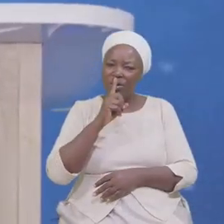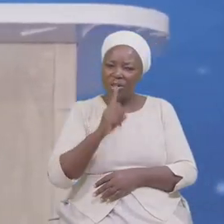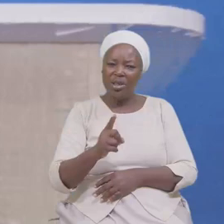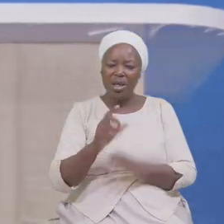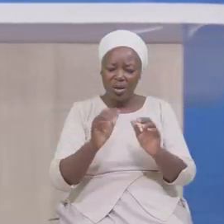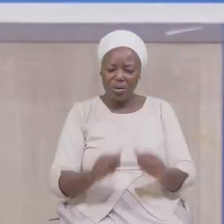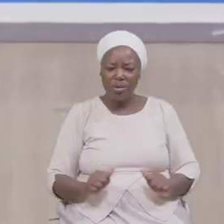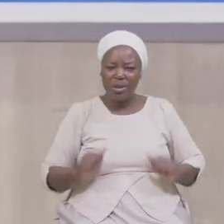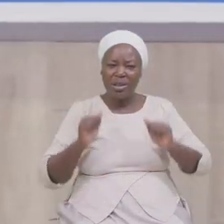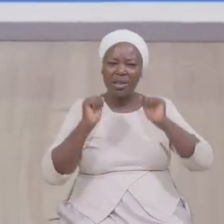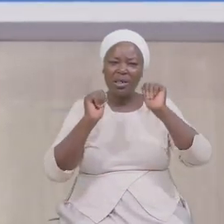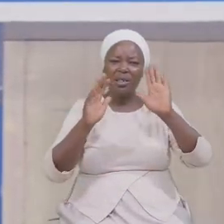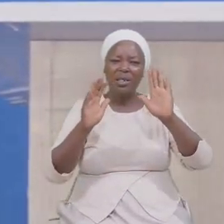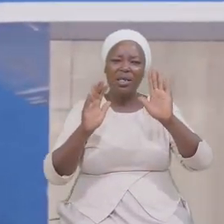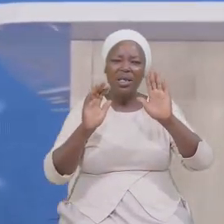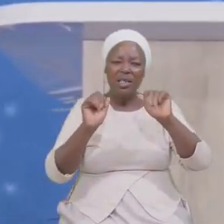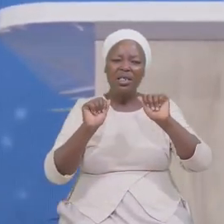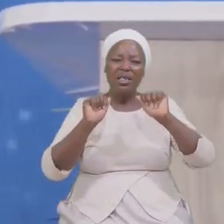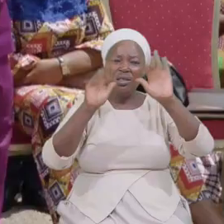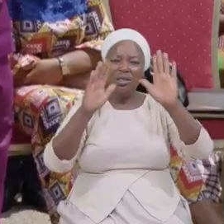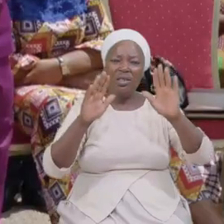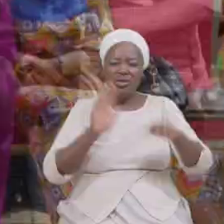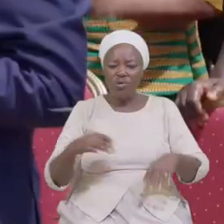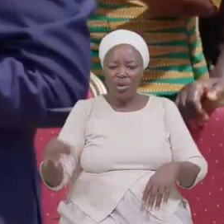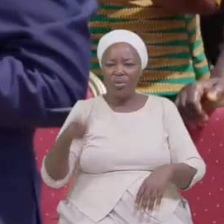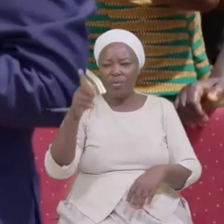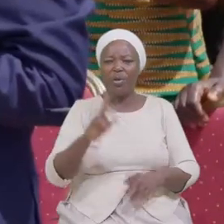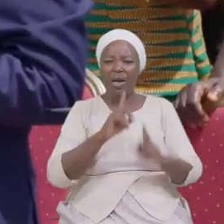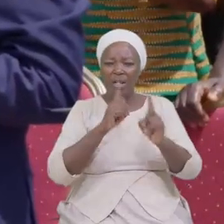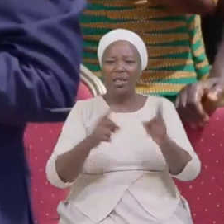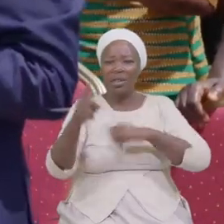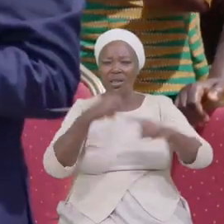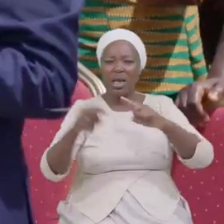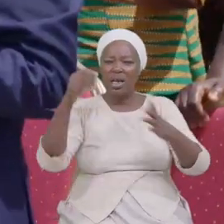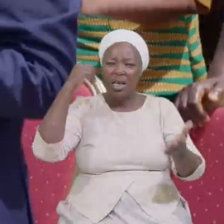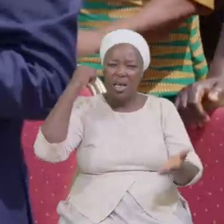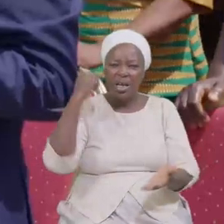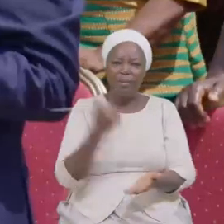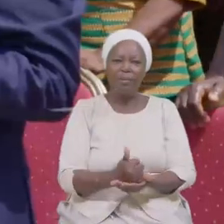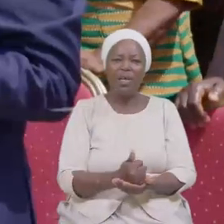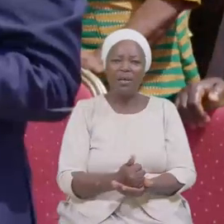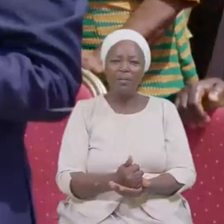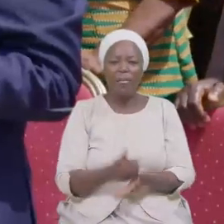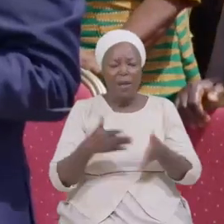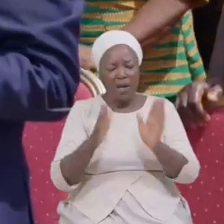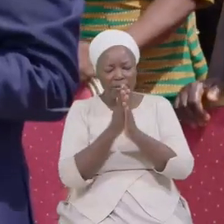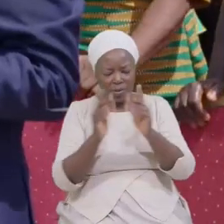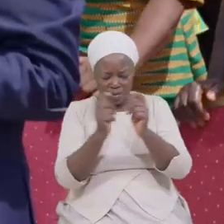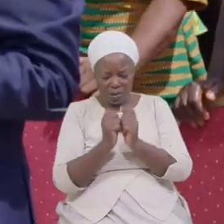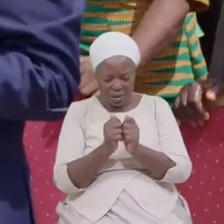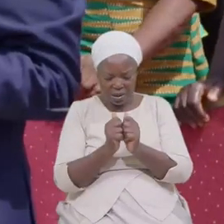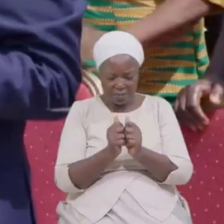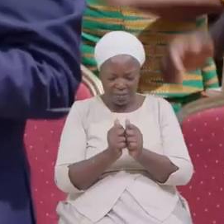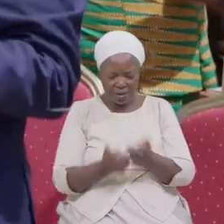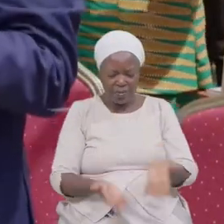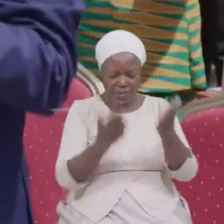consecrated, submissive children of God said, Amen. Amen. Let's pray together. Raise up your hand